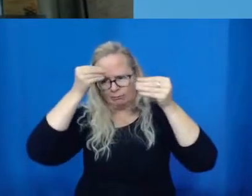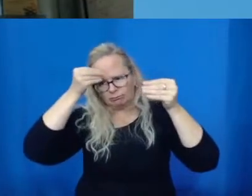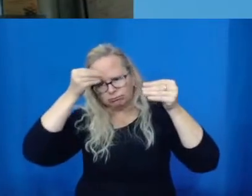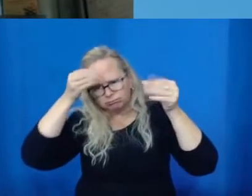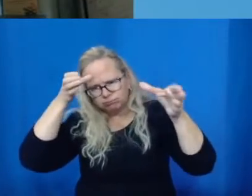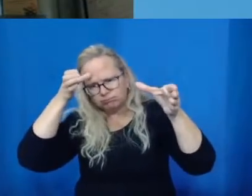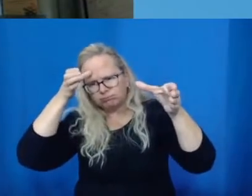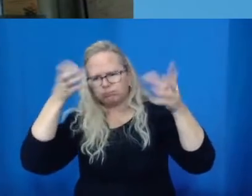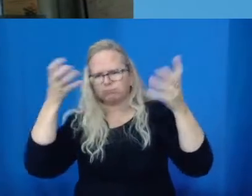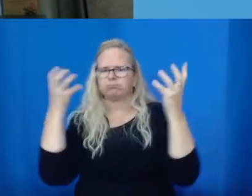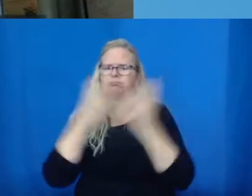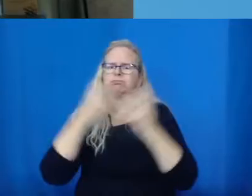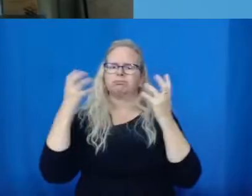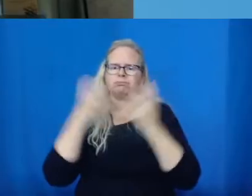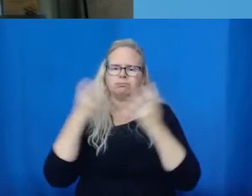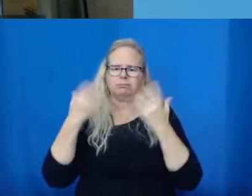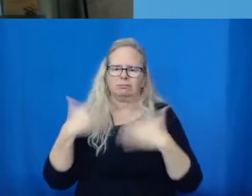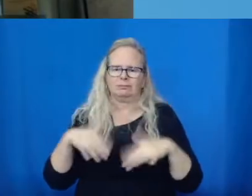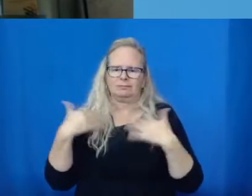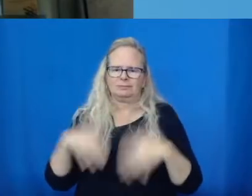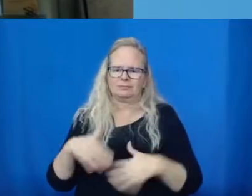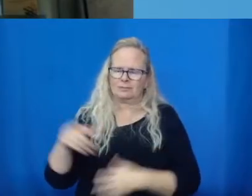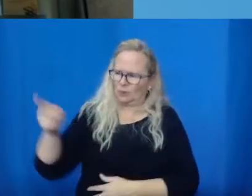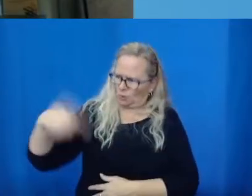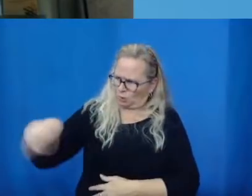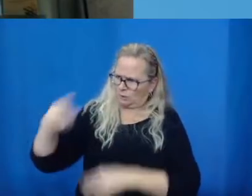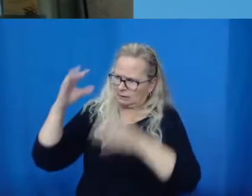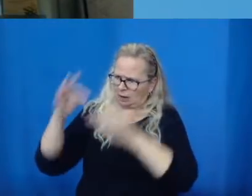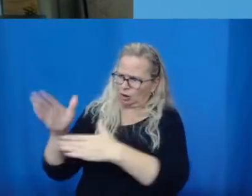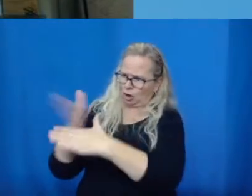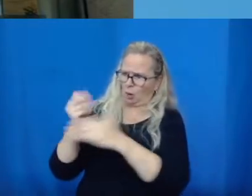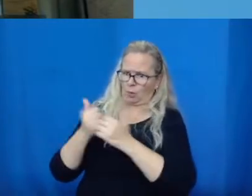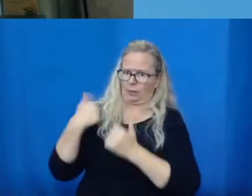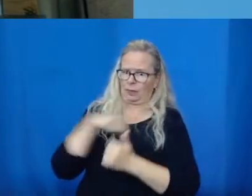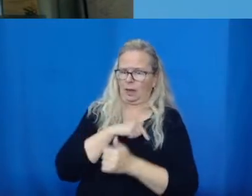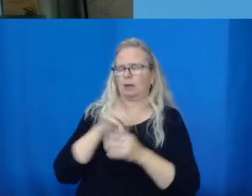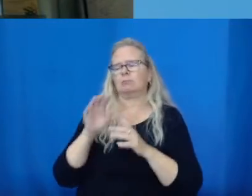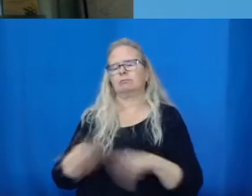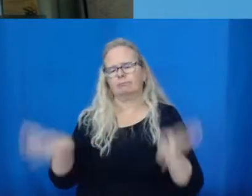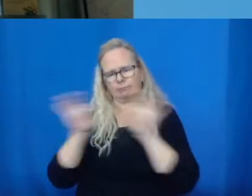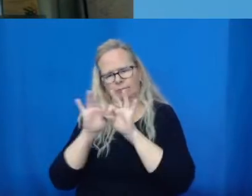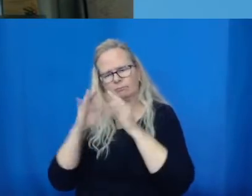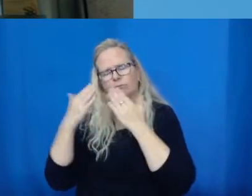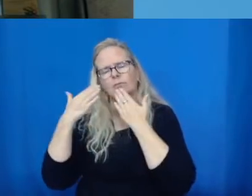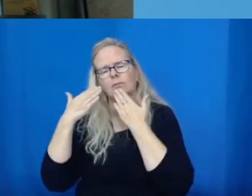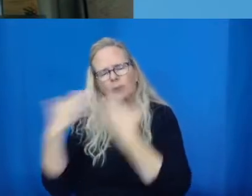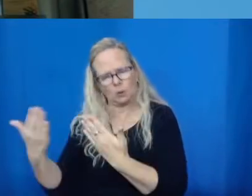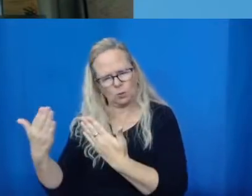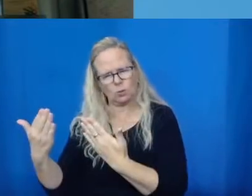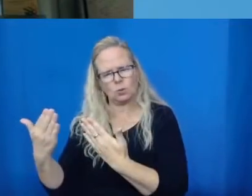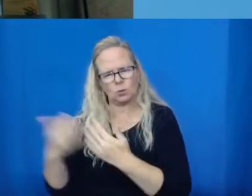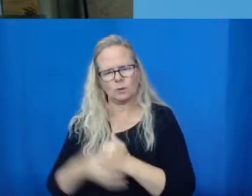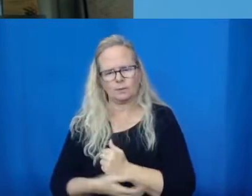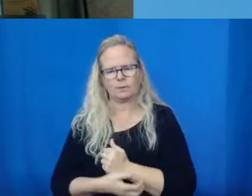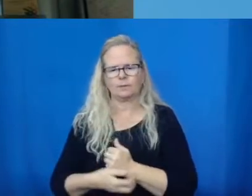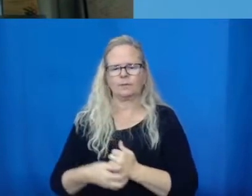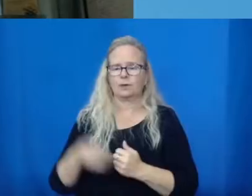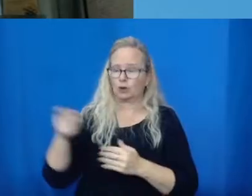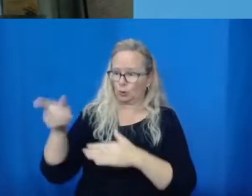Because like all of us watching, they also want every single Albertan,